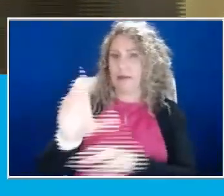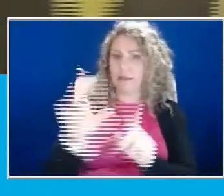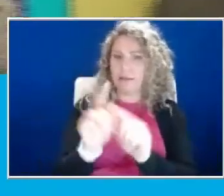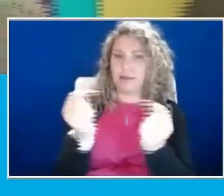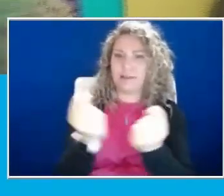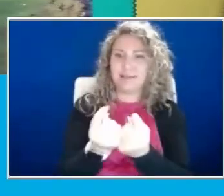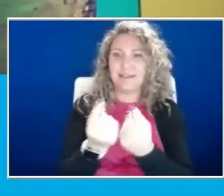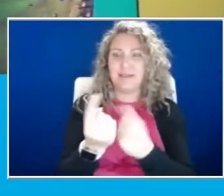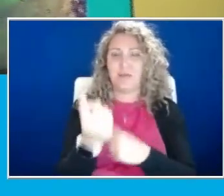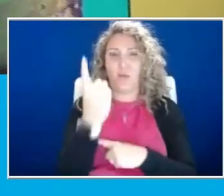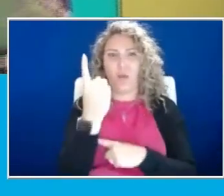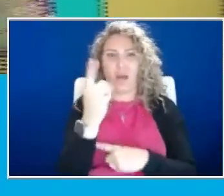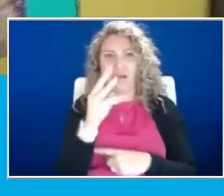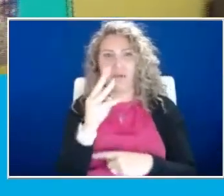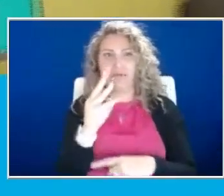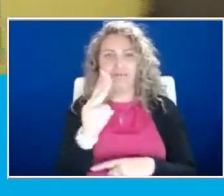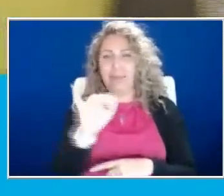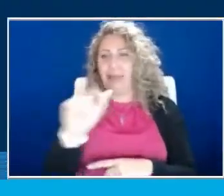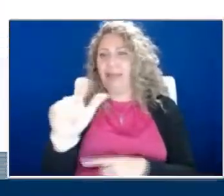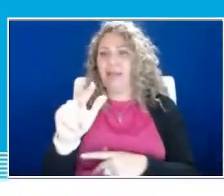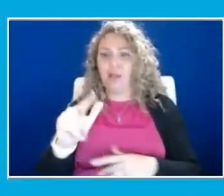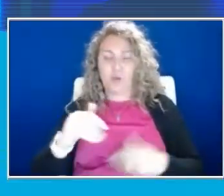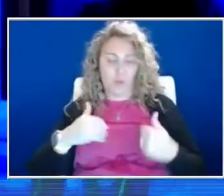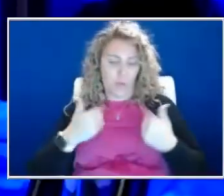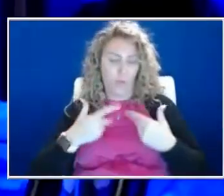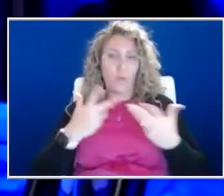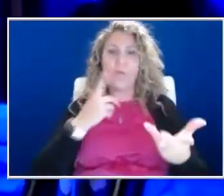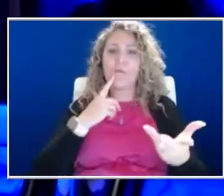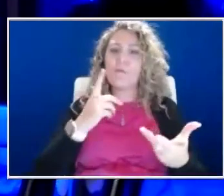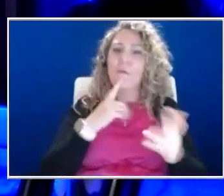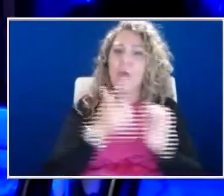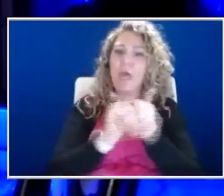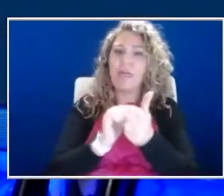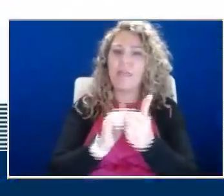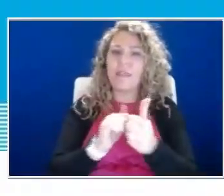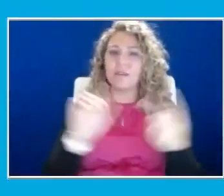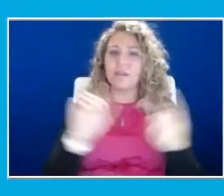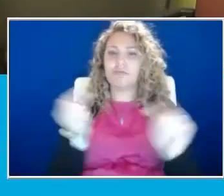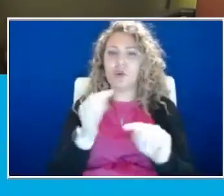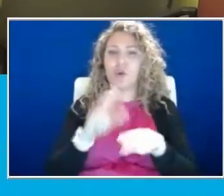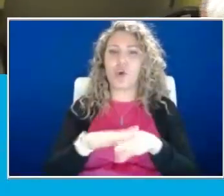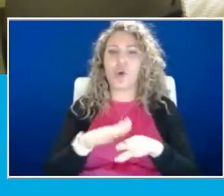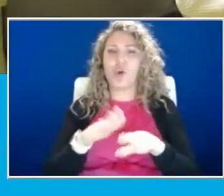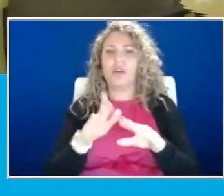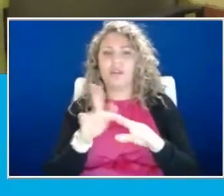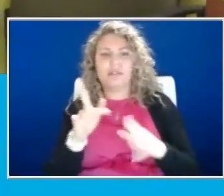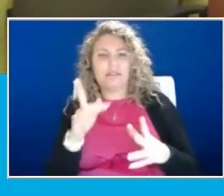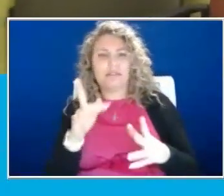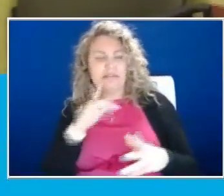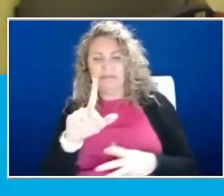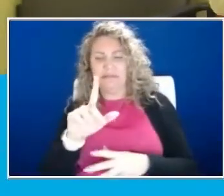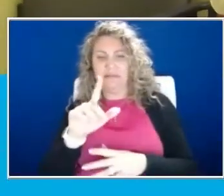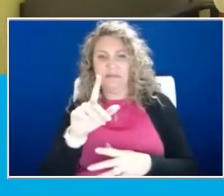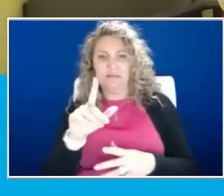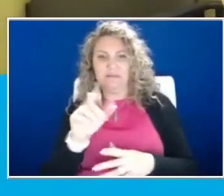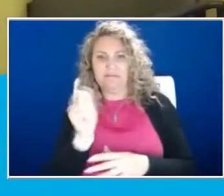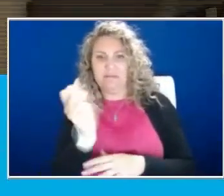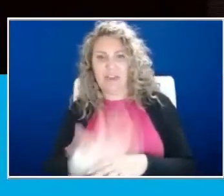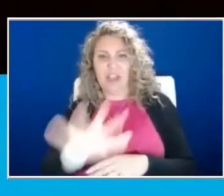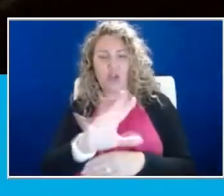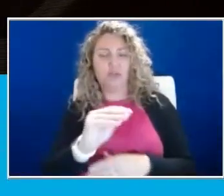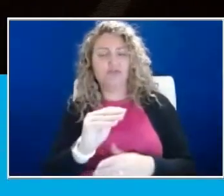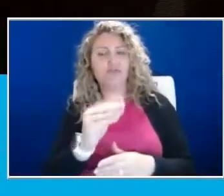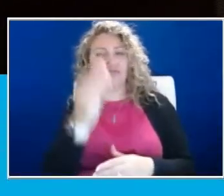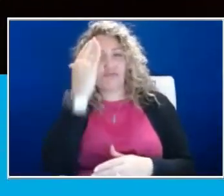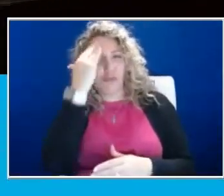million youth athletes injured while on the field. I'm Jessica Lovell. You'll meet the team responsible for his care that got him back in the game.